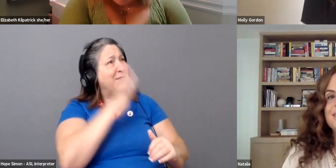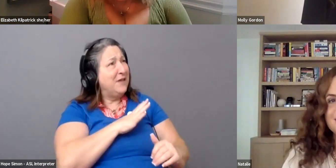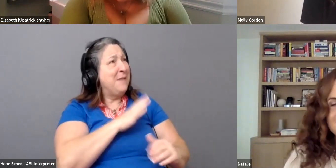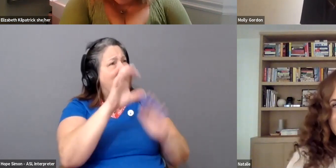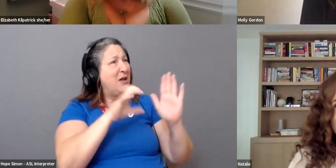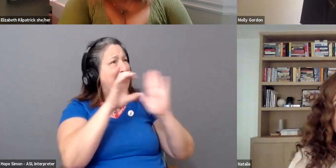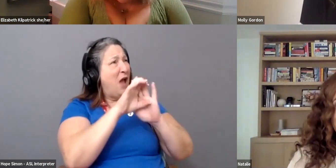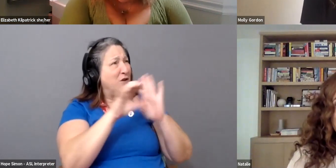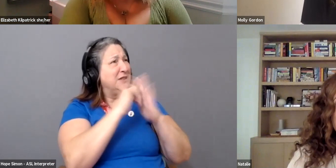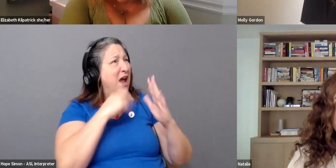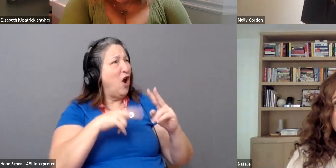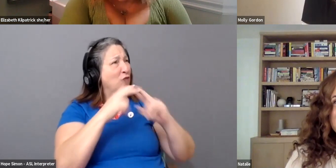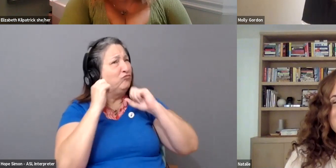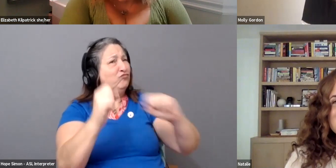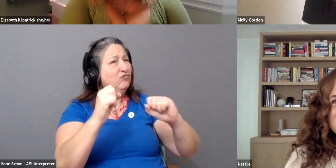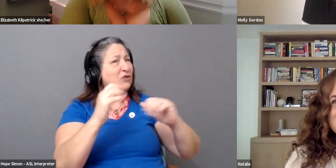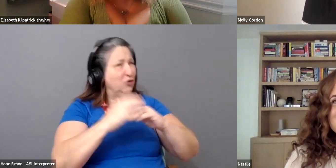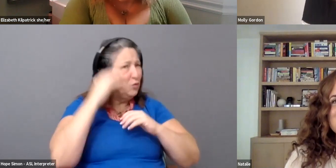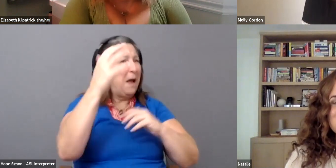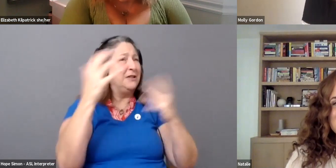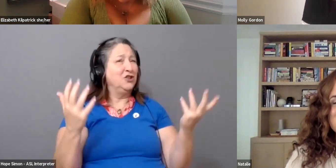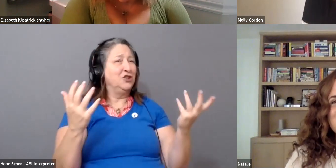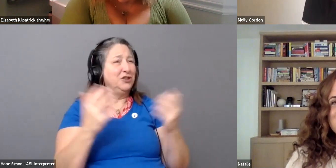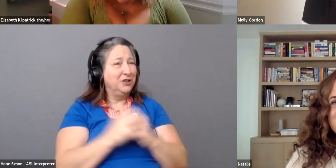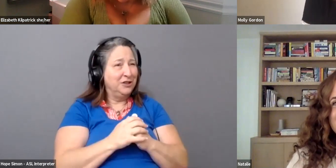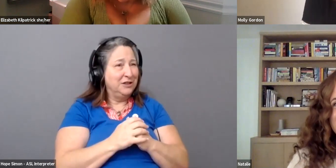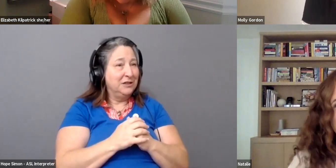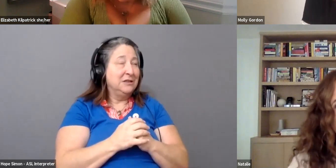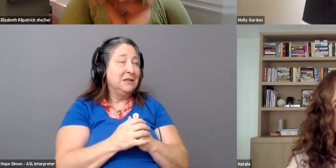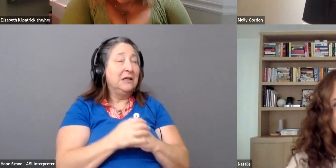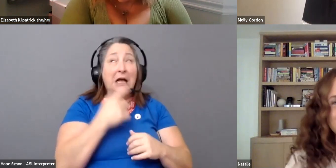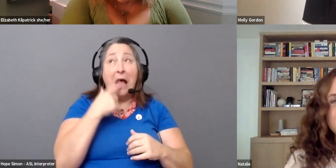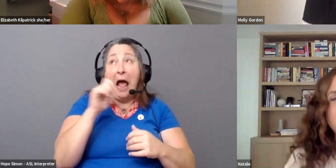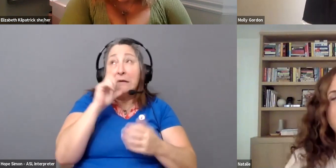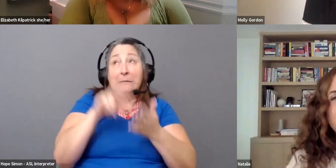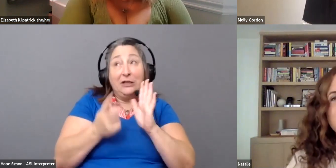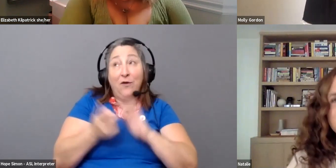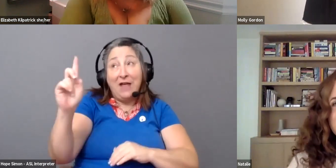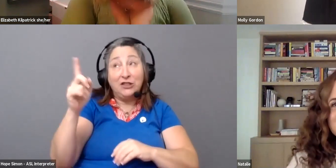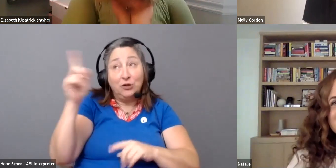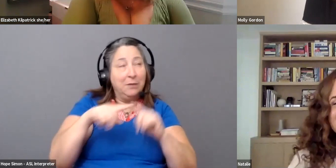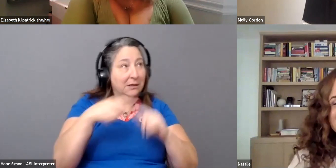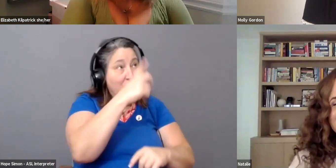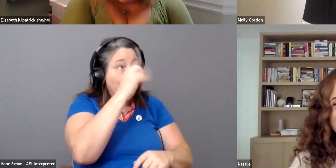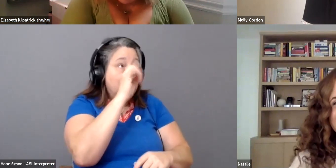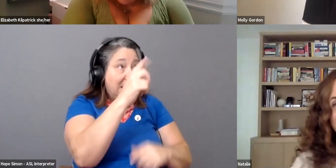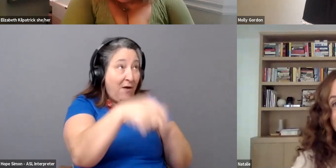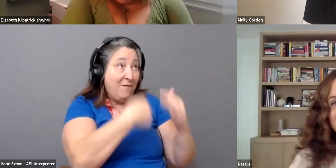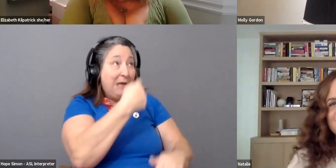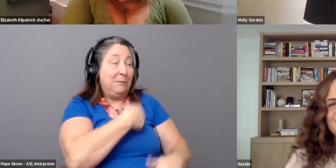a lot. Shut him right up. He told me he didn't mean to offend me. And I said, well, you did.